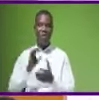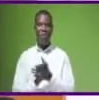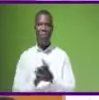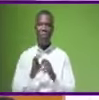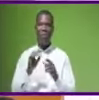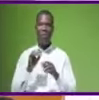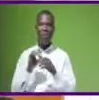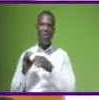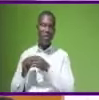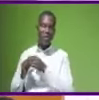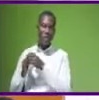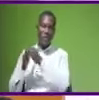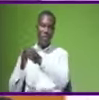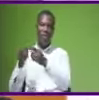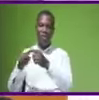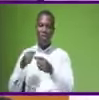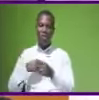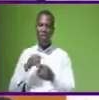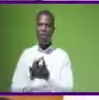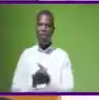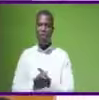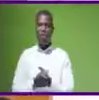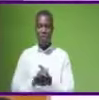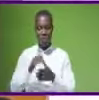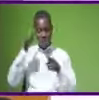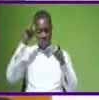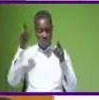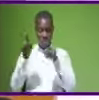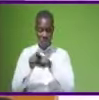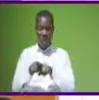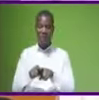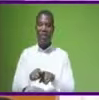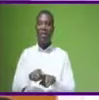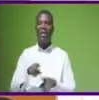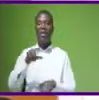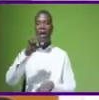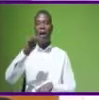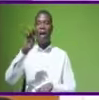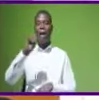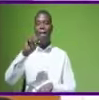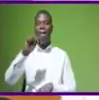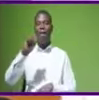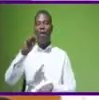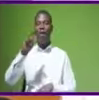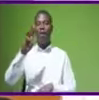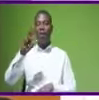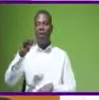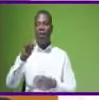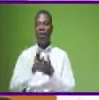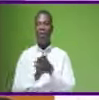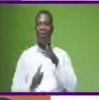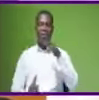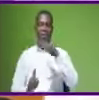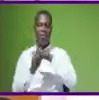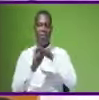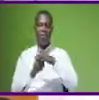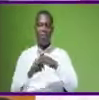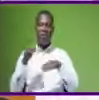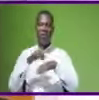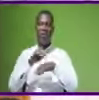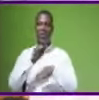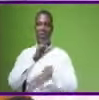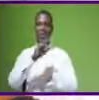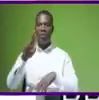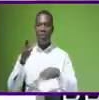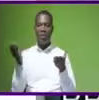On Yamanqua Royal TV. The German Bruni and a Demi PA. I was anti